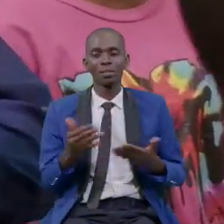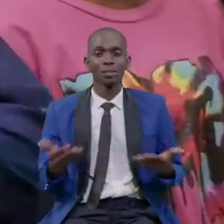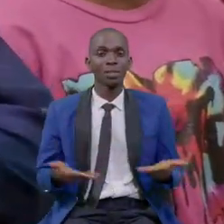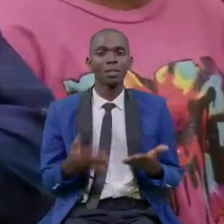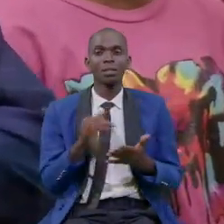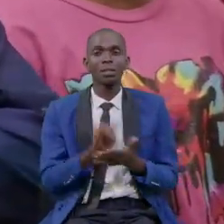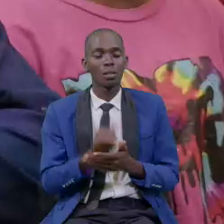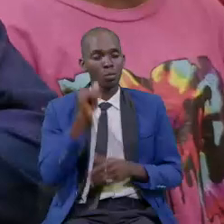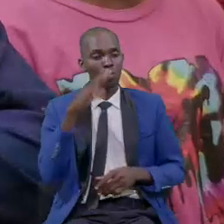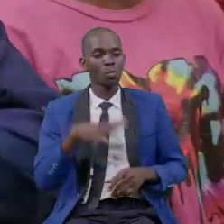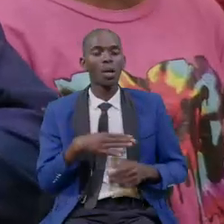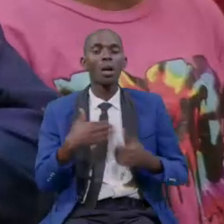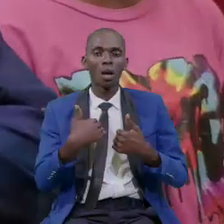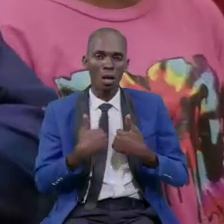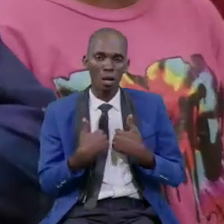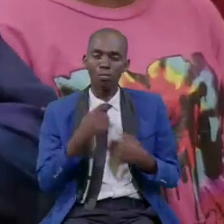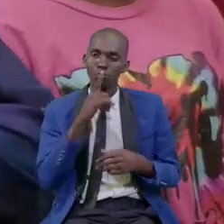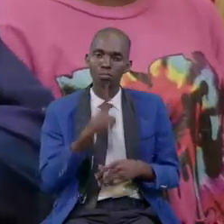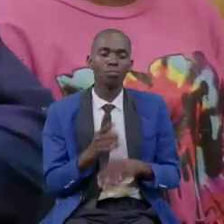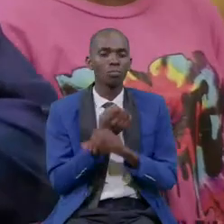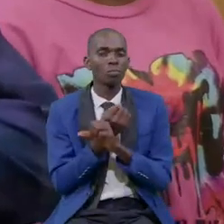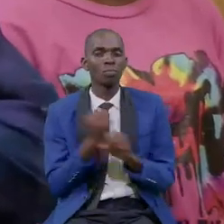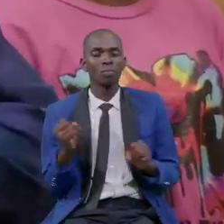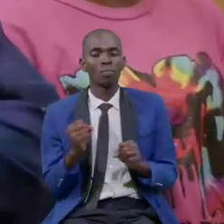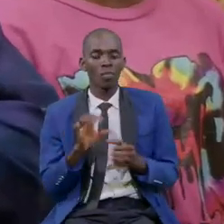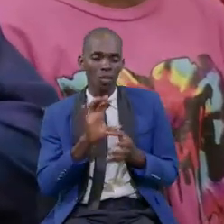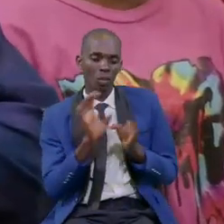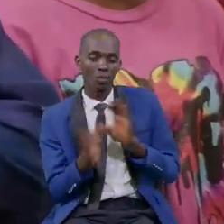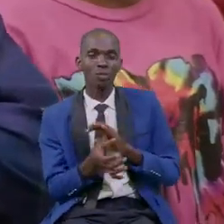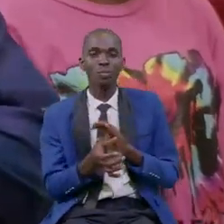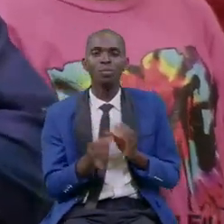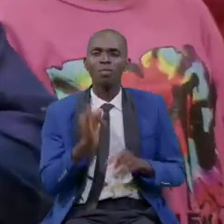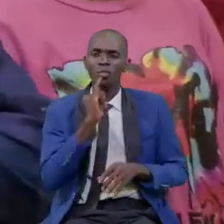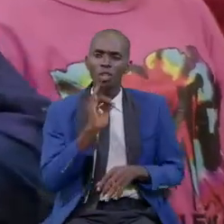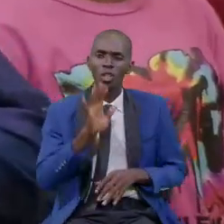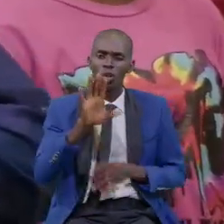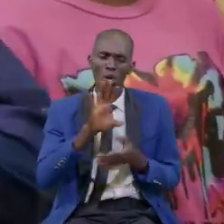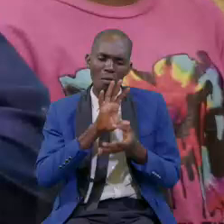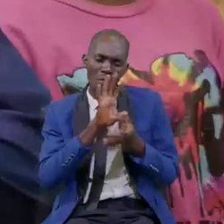a conversion. Is your conversion so clear?